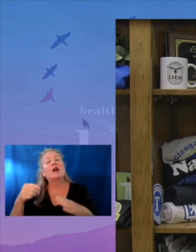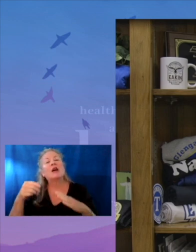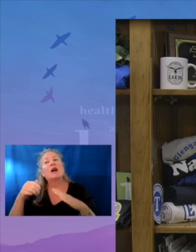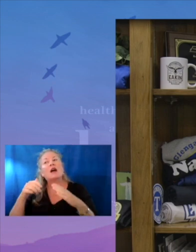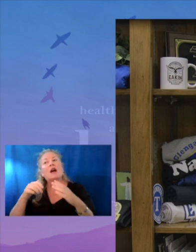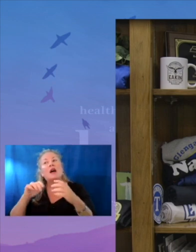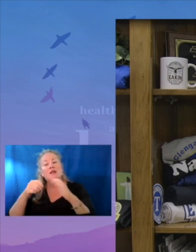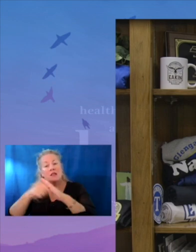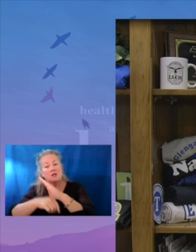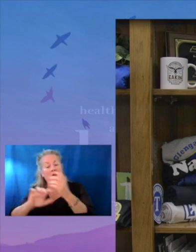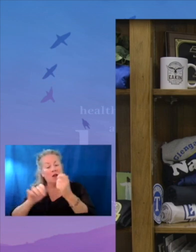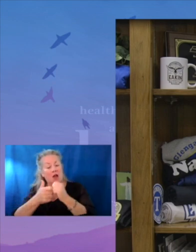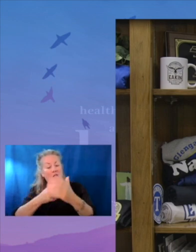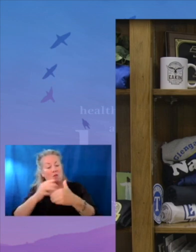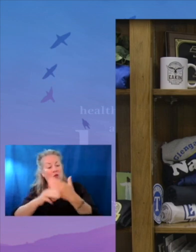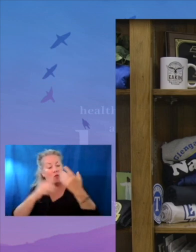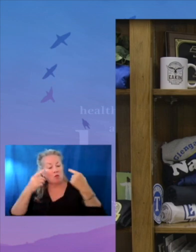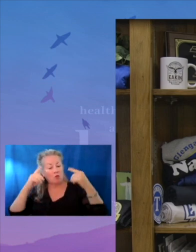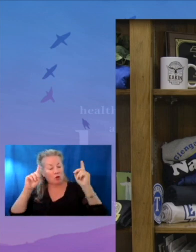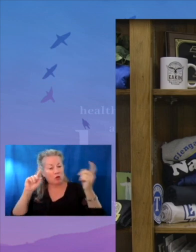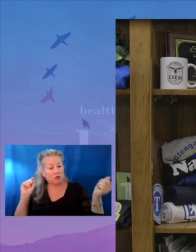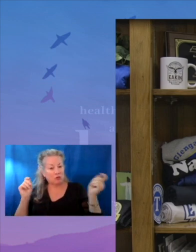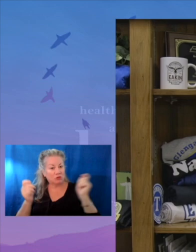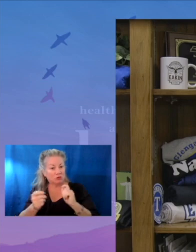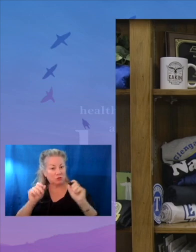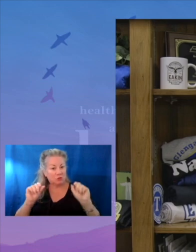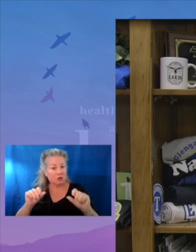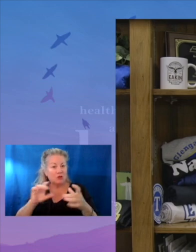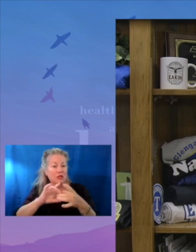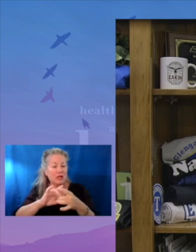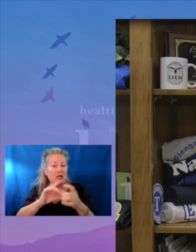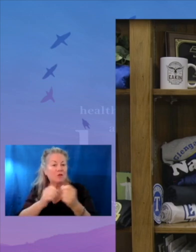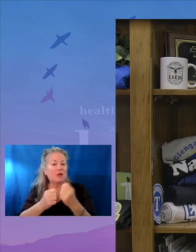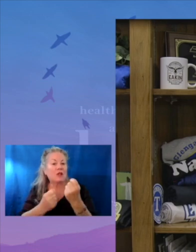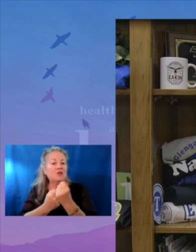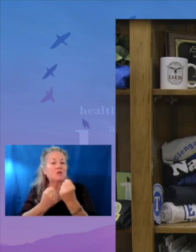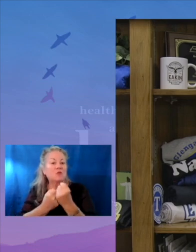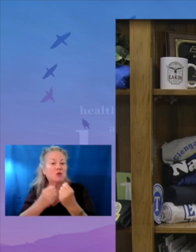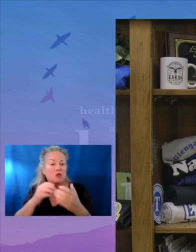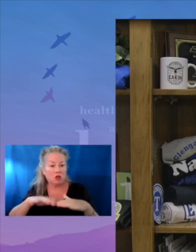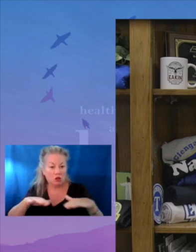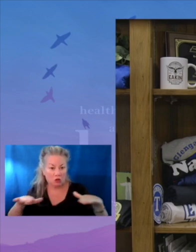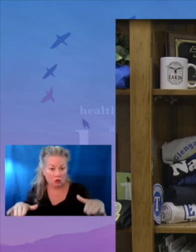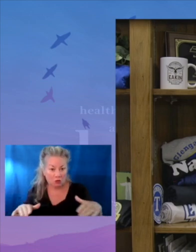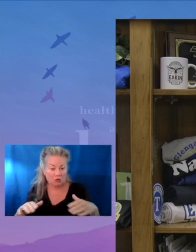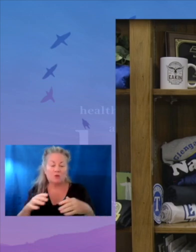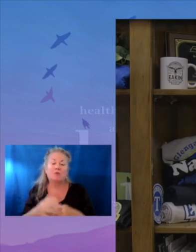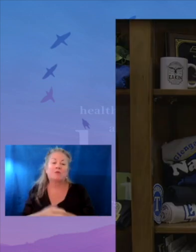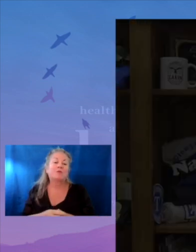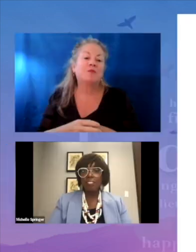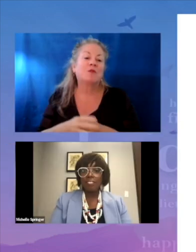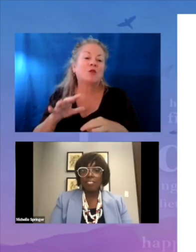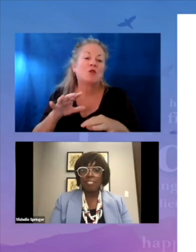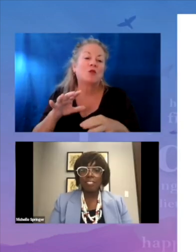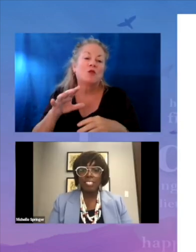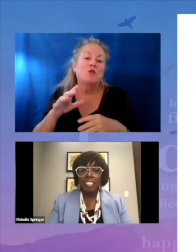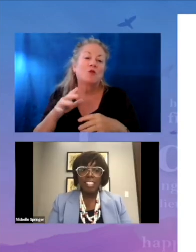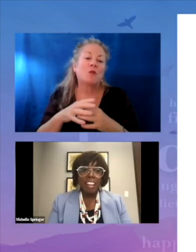program works and how it has transformed our ability to connect with and support the children we serve.